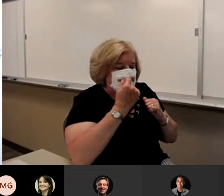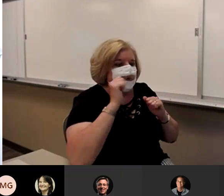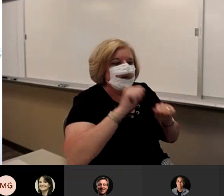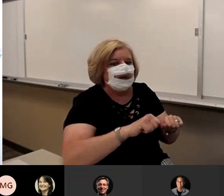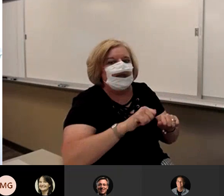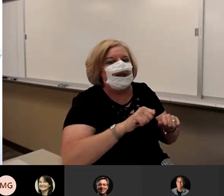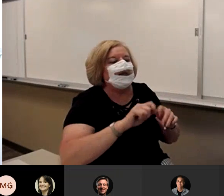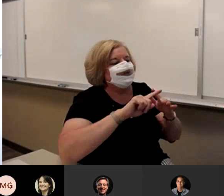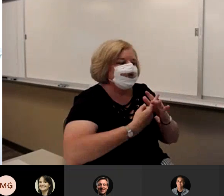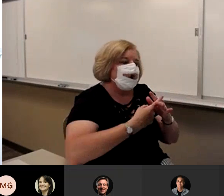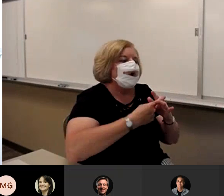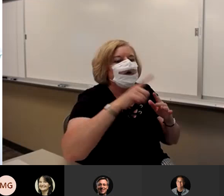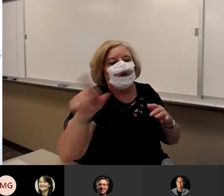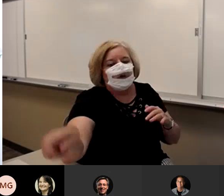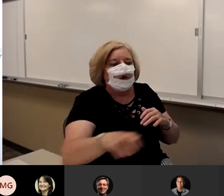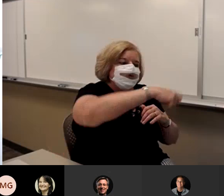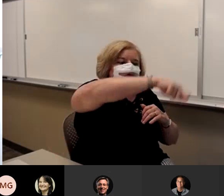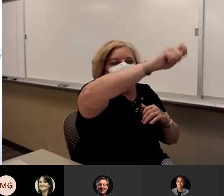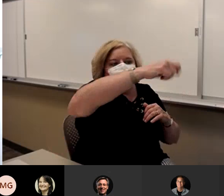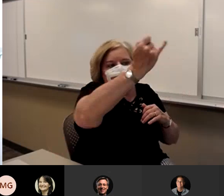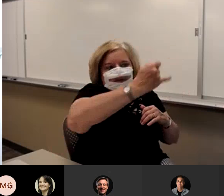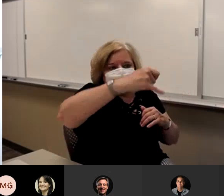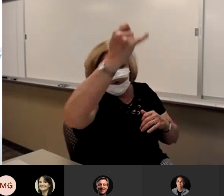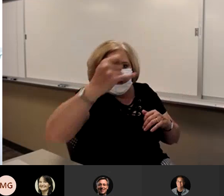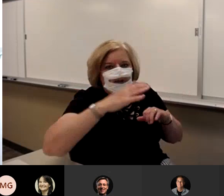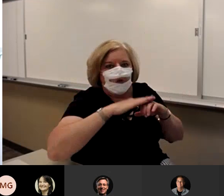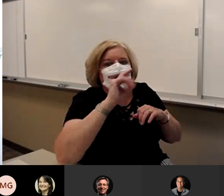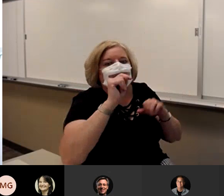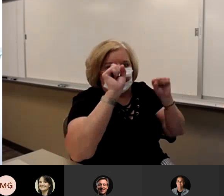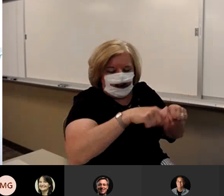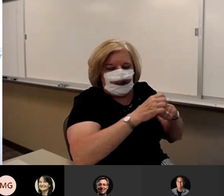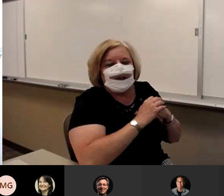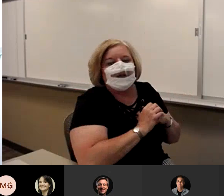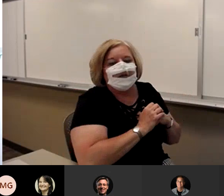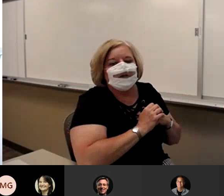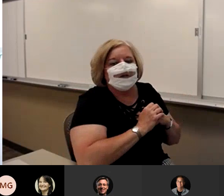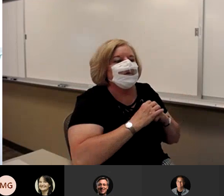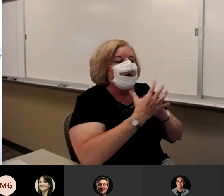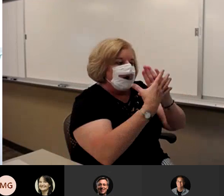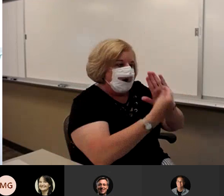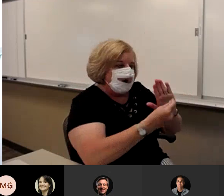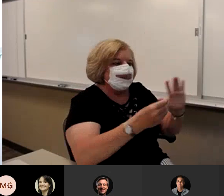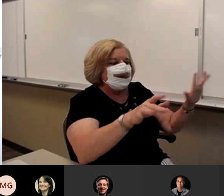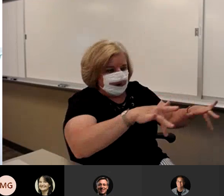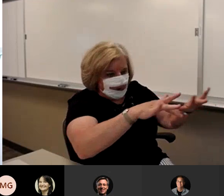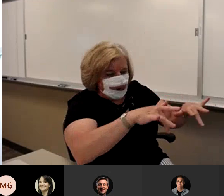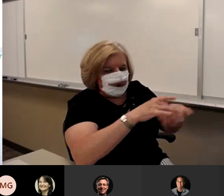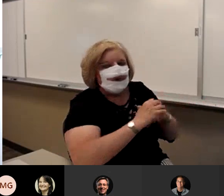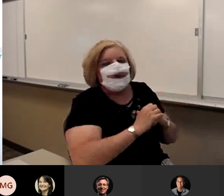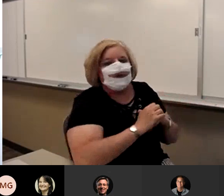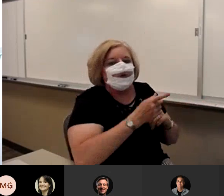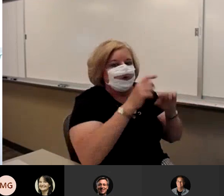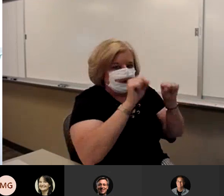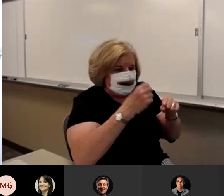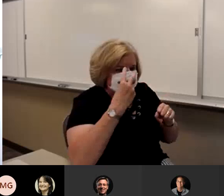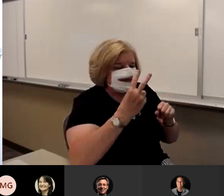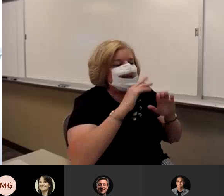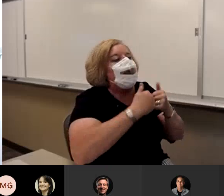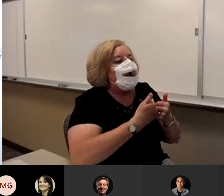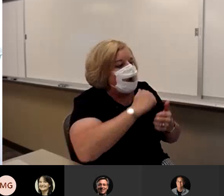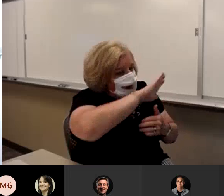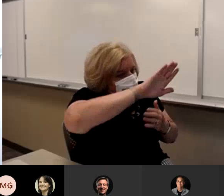pen and start drawing on it, recording it. And so you can kind of see how we're all kind